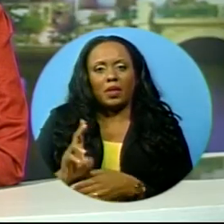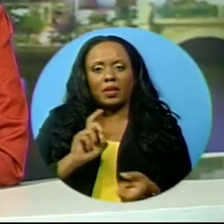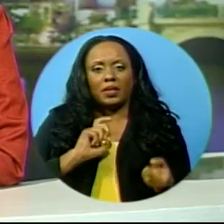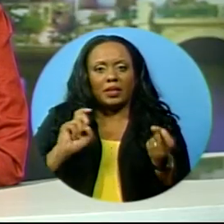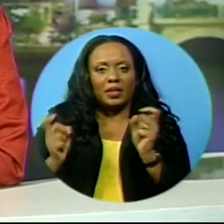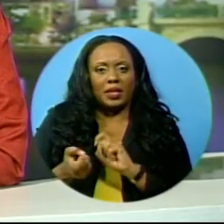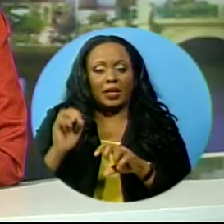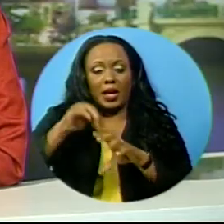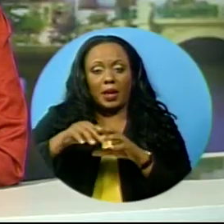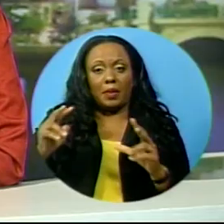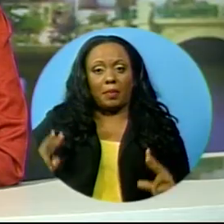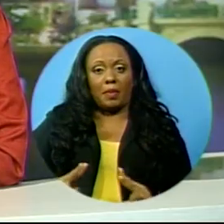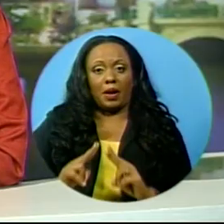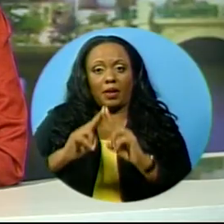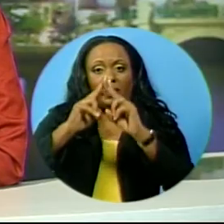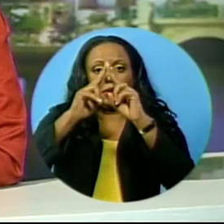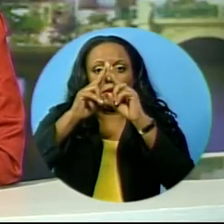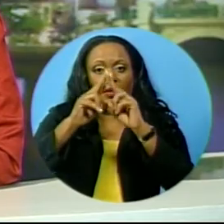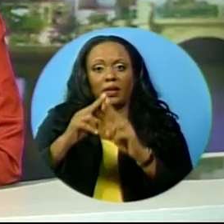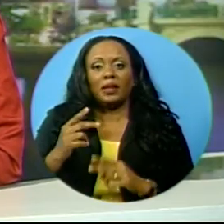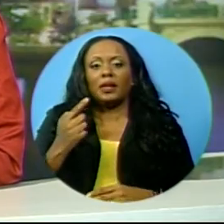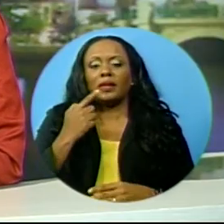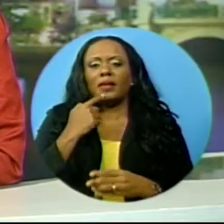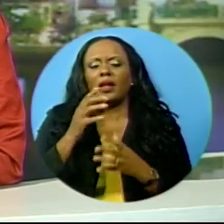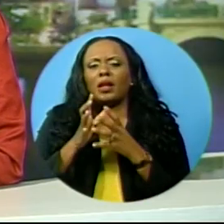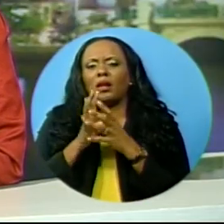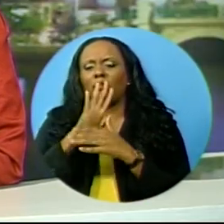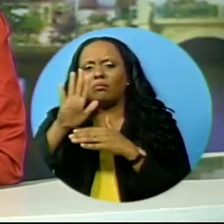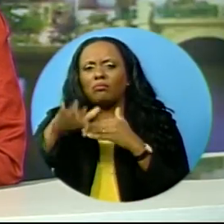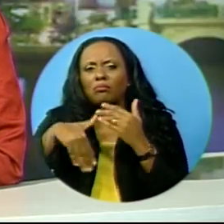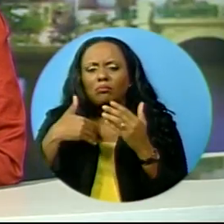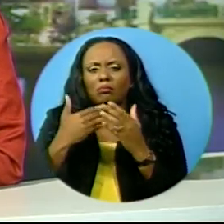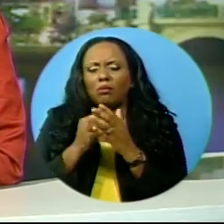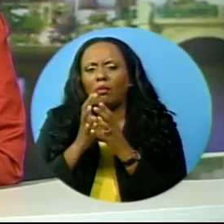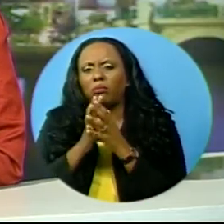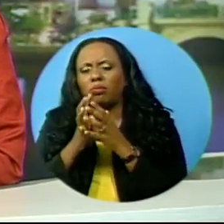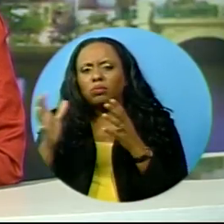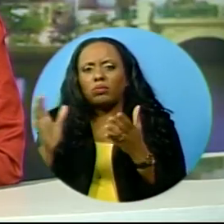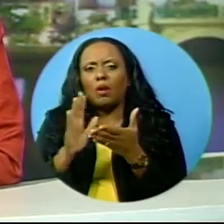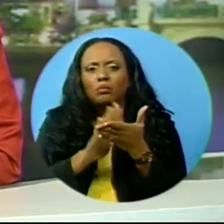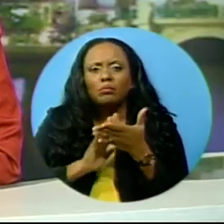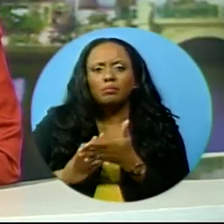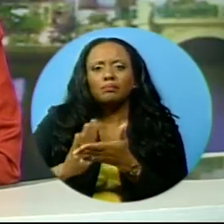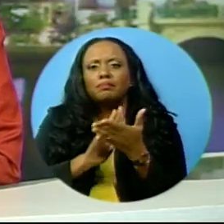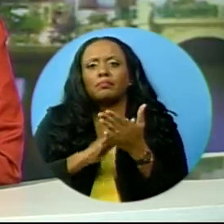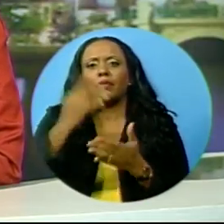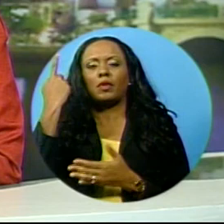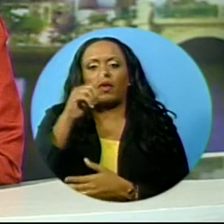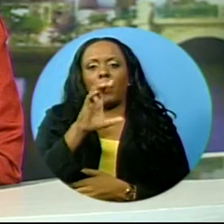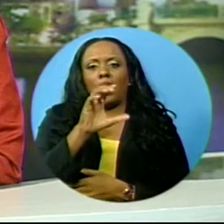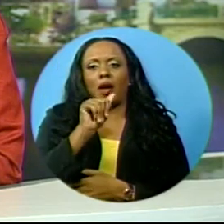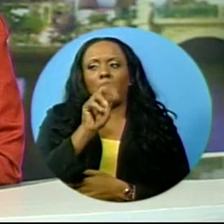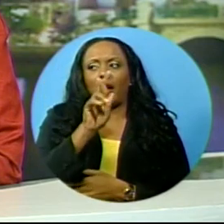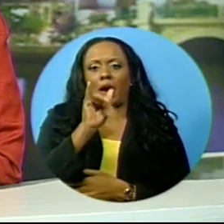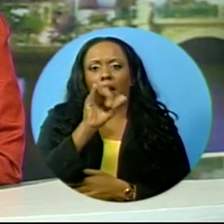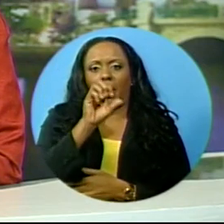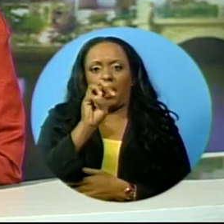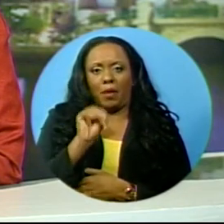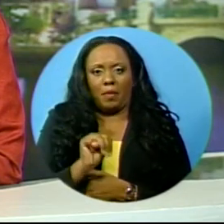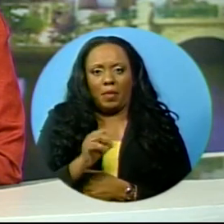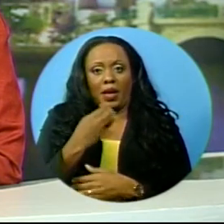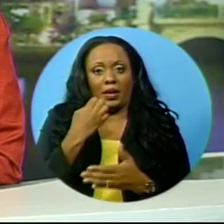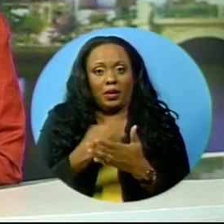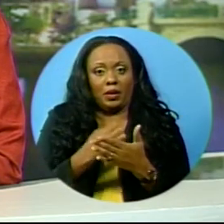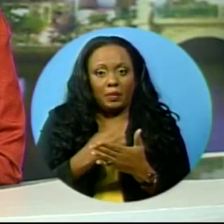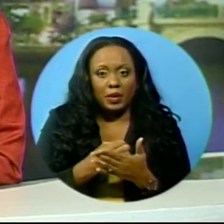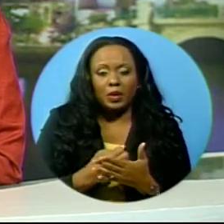engagements. He says the noteworthy achievements continued in the operations of the CARICOM single market and economy, efforts to